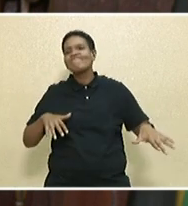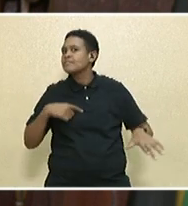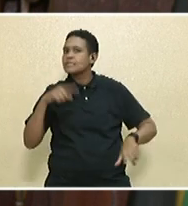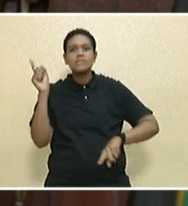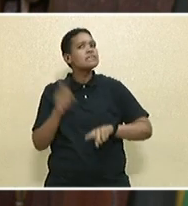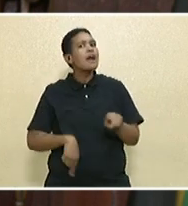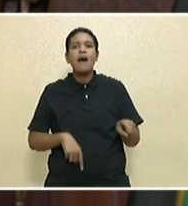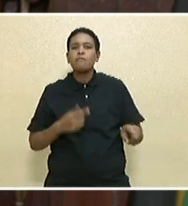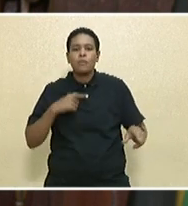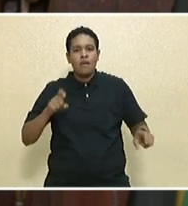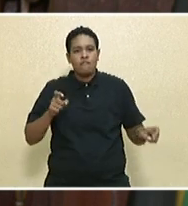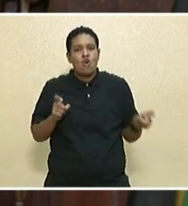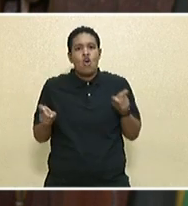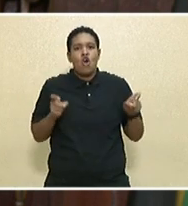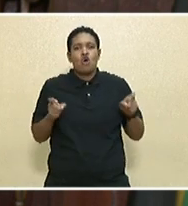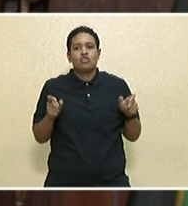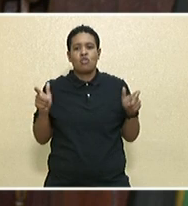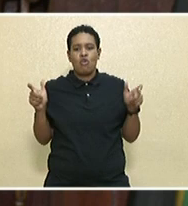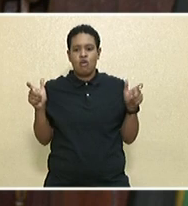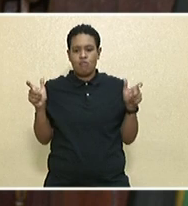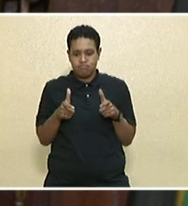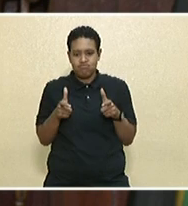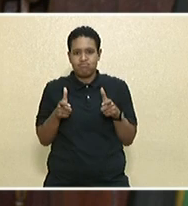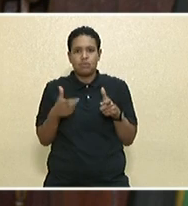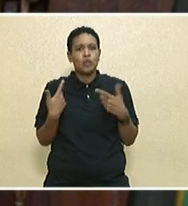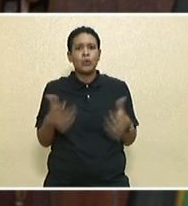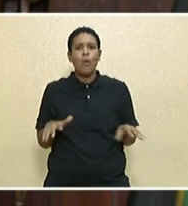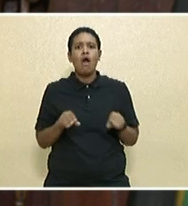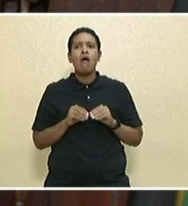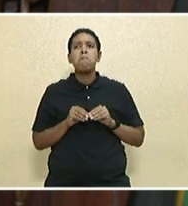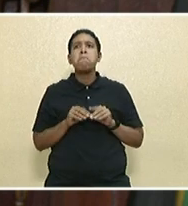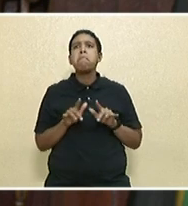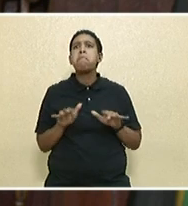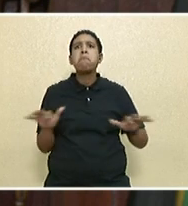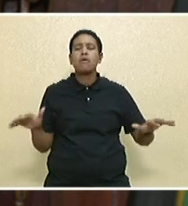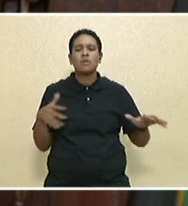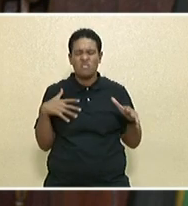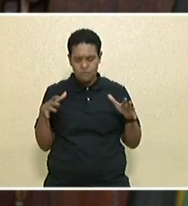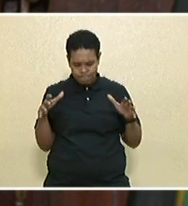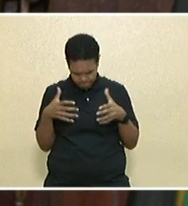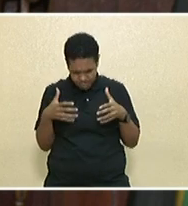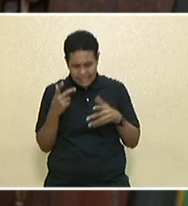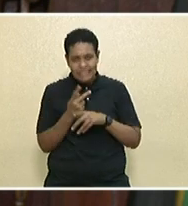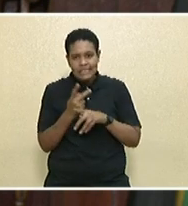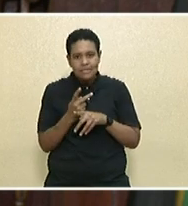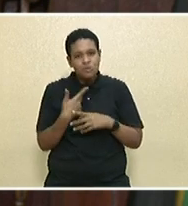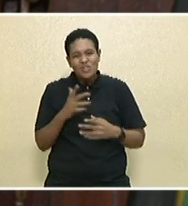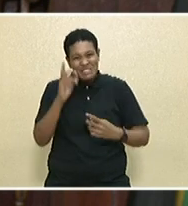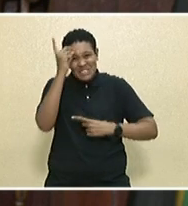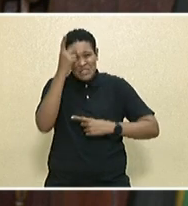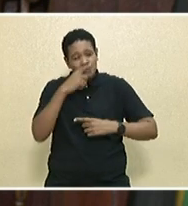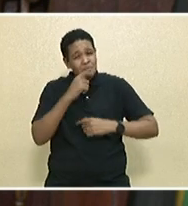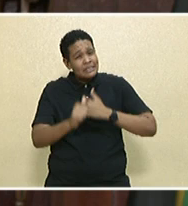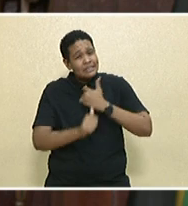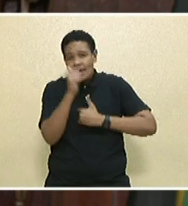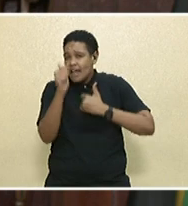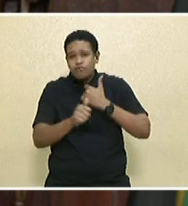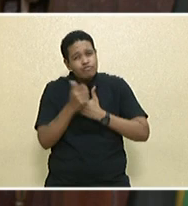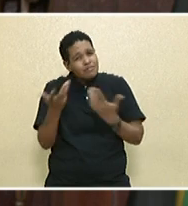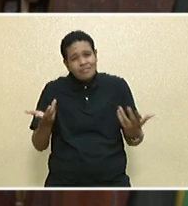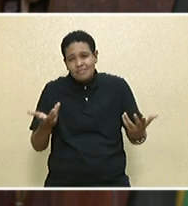to control the spread of this very dangerous disease.